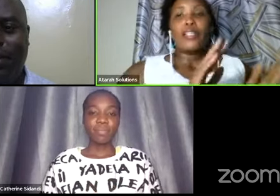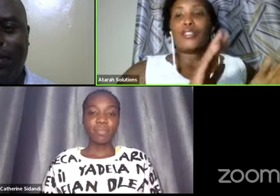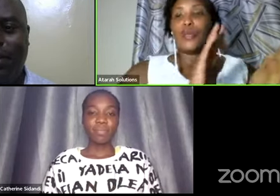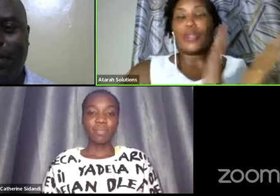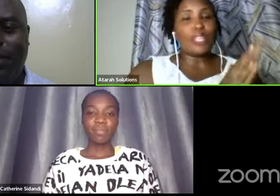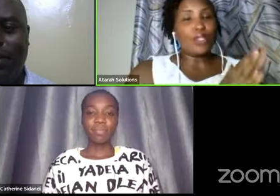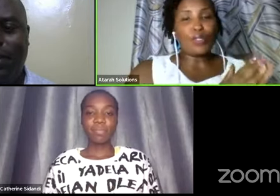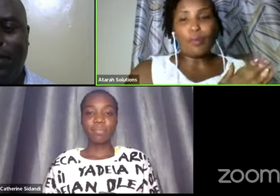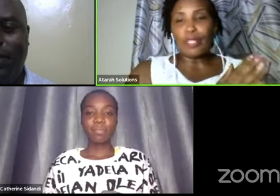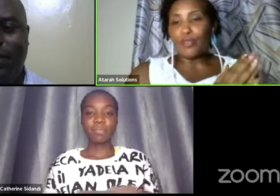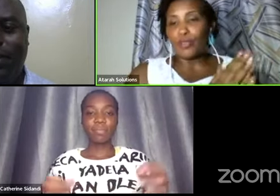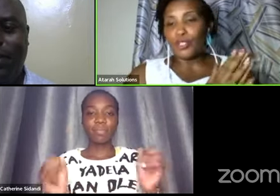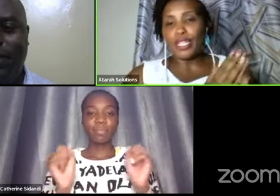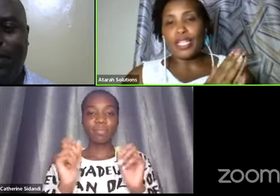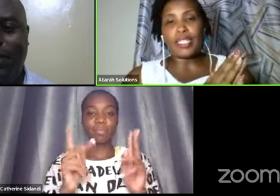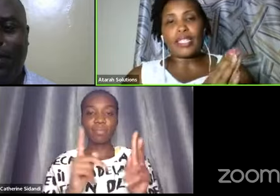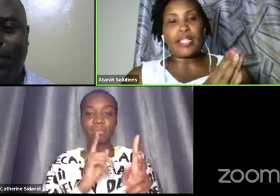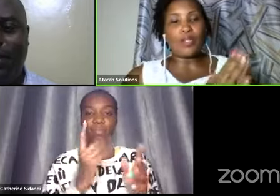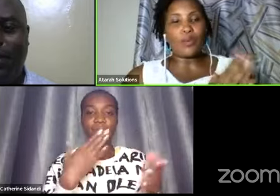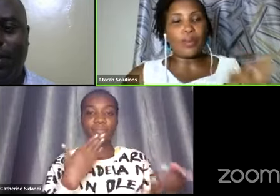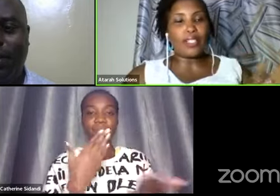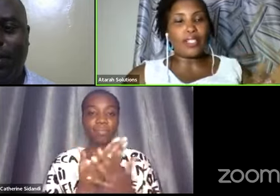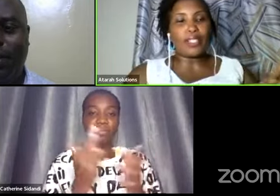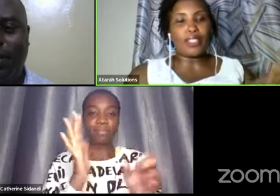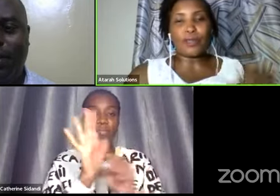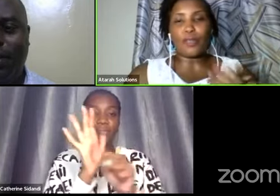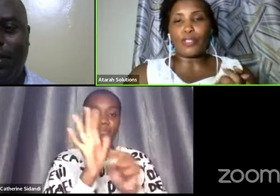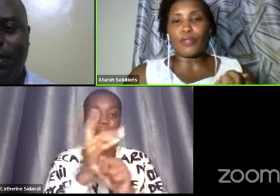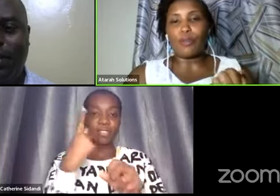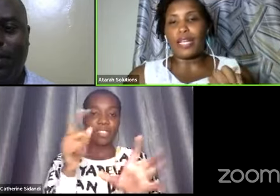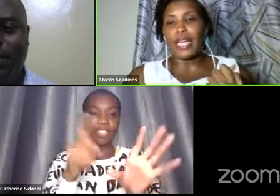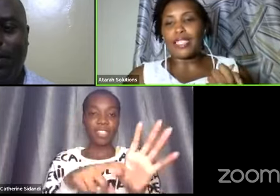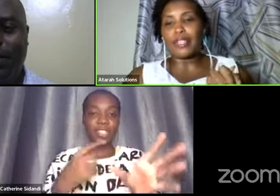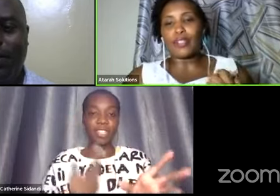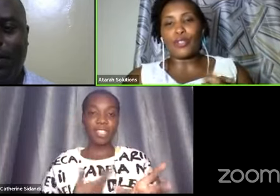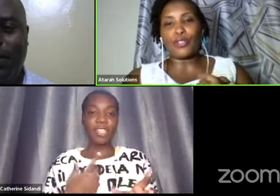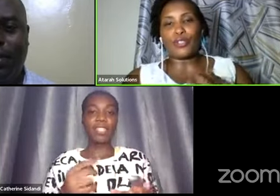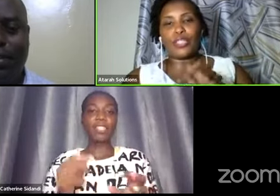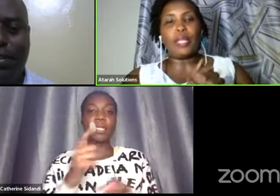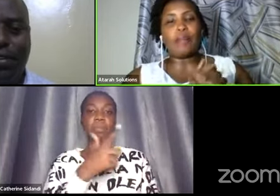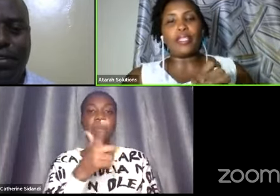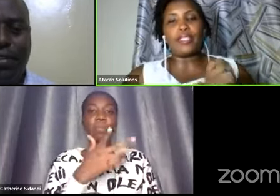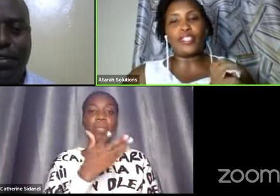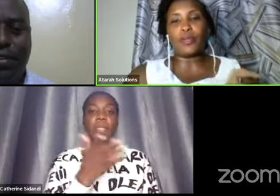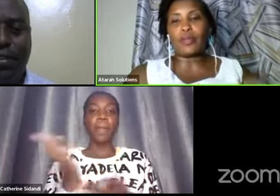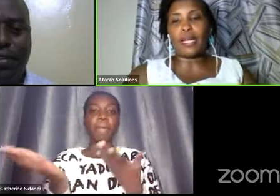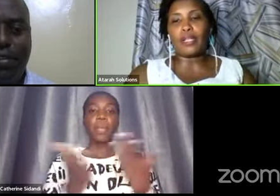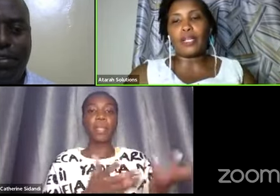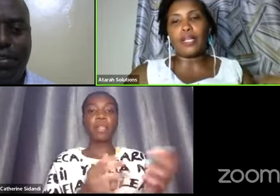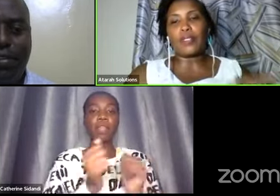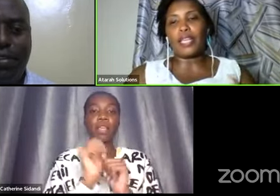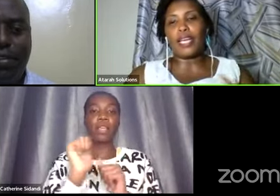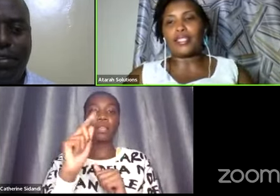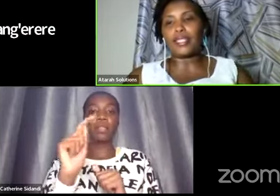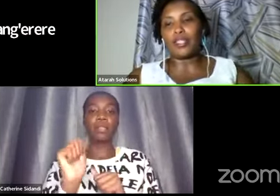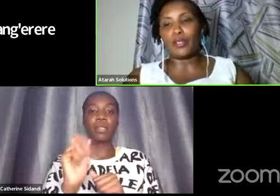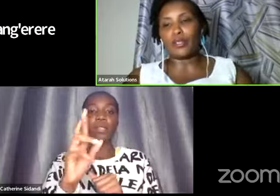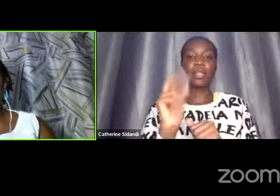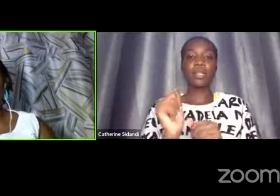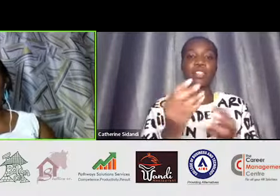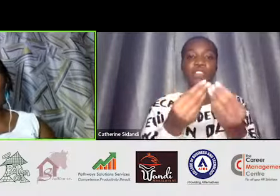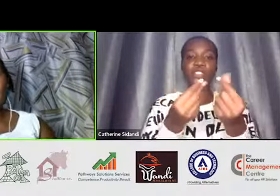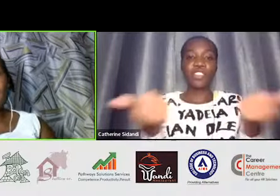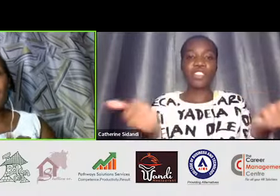right. So thank you so much for joining us. This webinar series is brought to you by Atara Solutions in partnership with Balcon Housing and